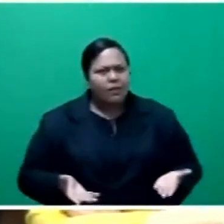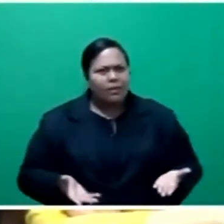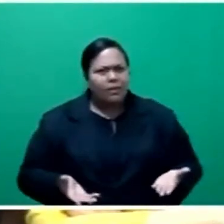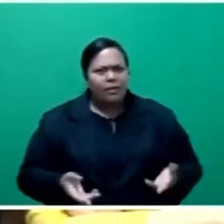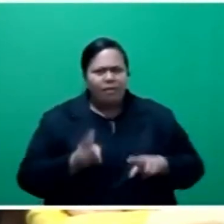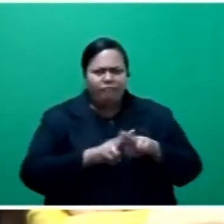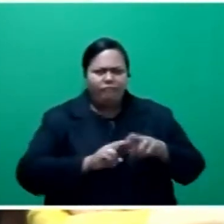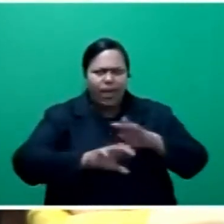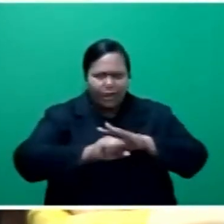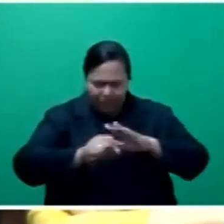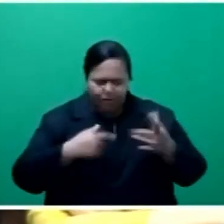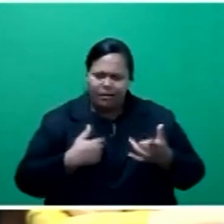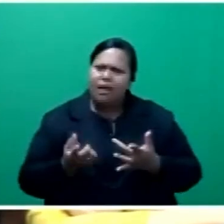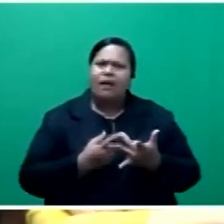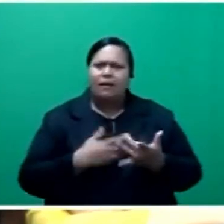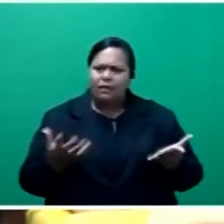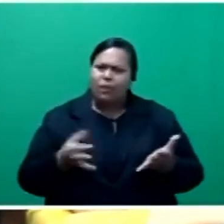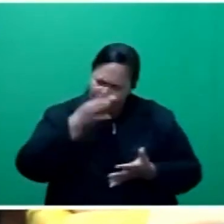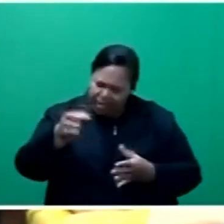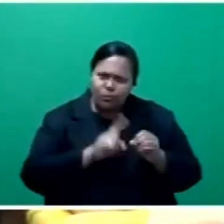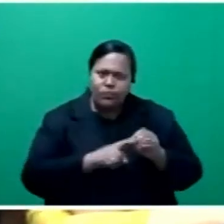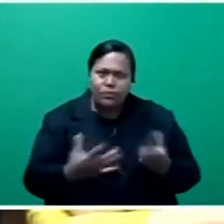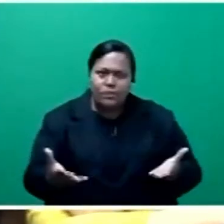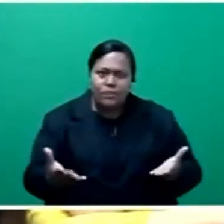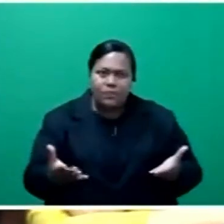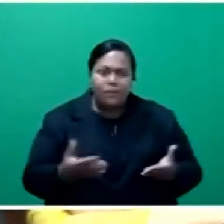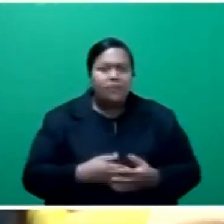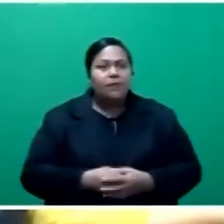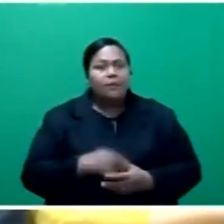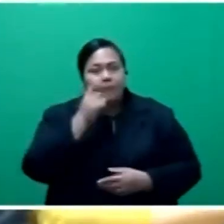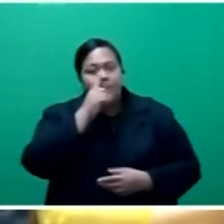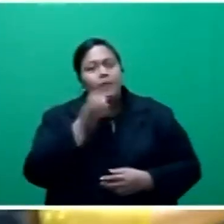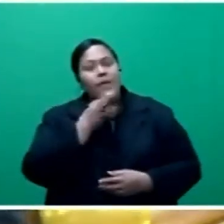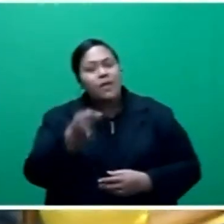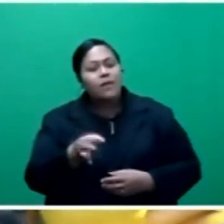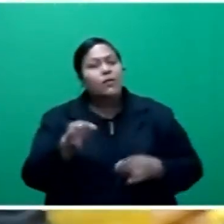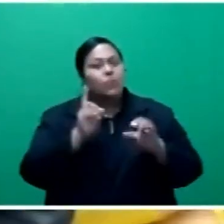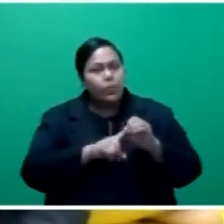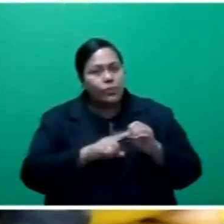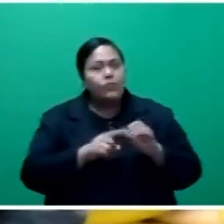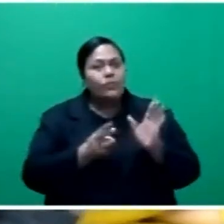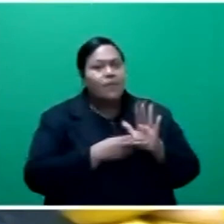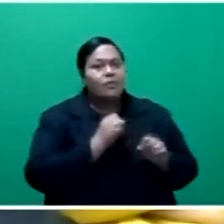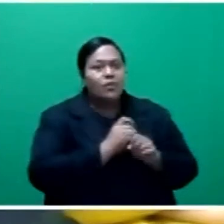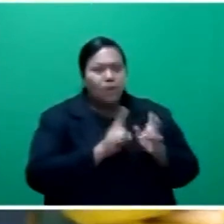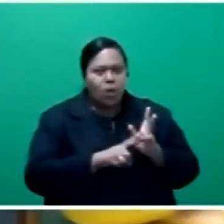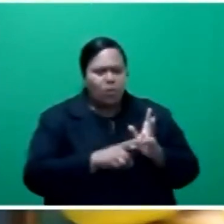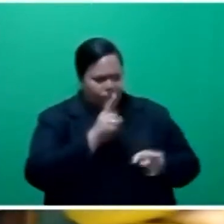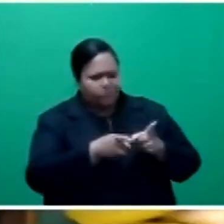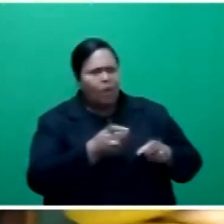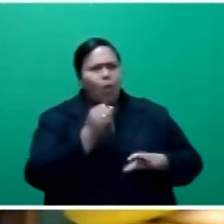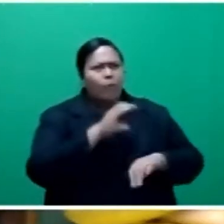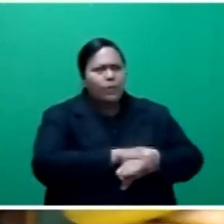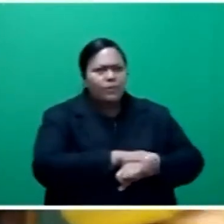FICAC, another, people have raised the questions about that. People have raised comments, NGOs have made comments about the police.